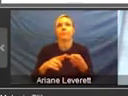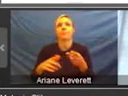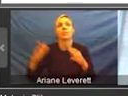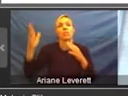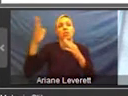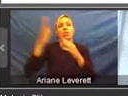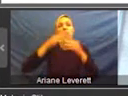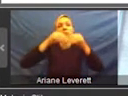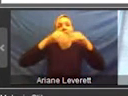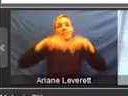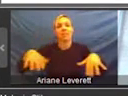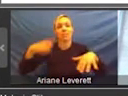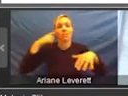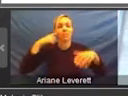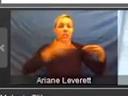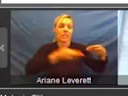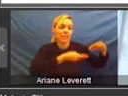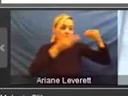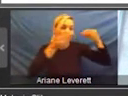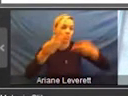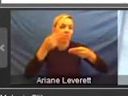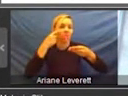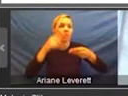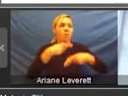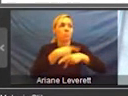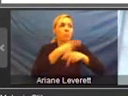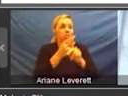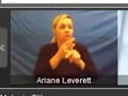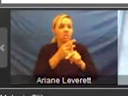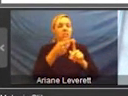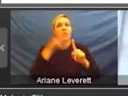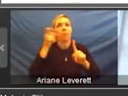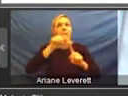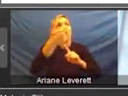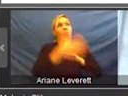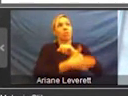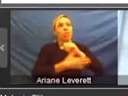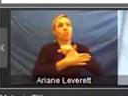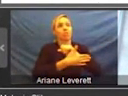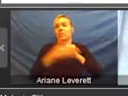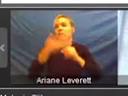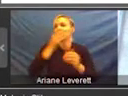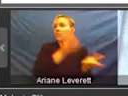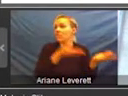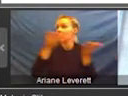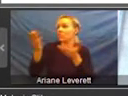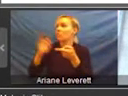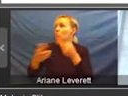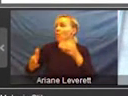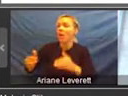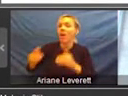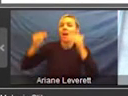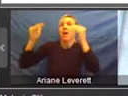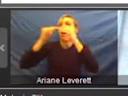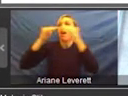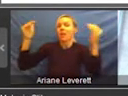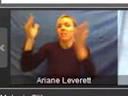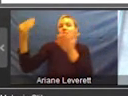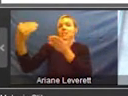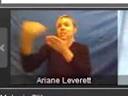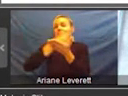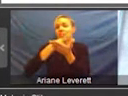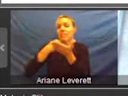and expertise and research from high-income contexts. So also in terms of research, it is important that there's a